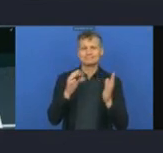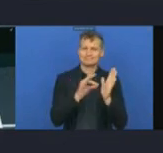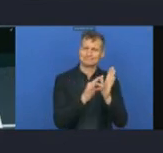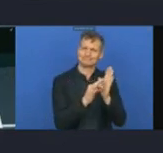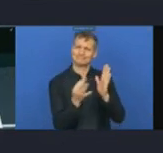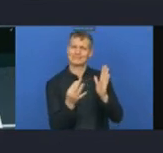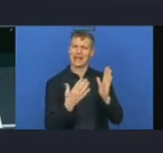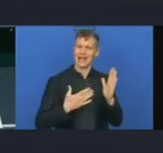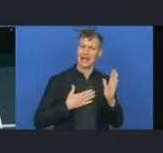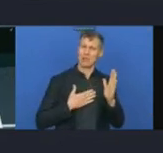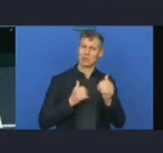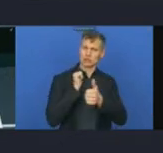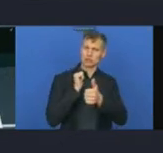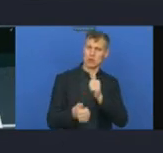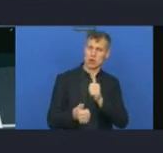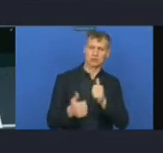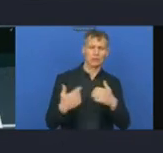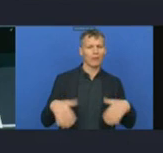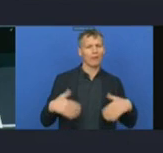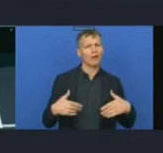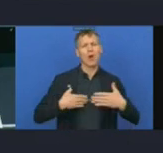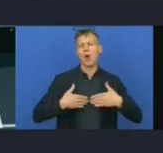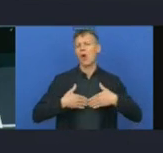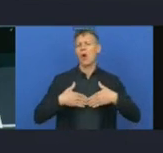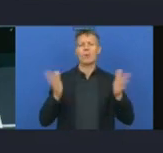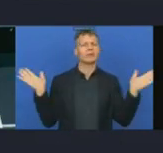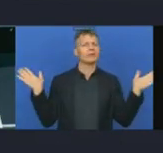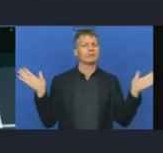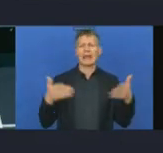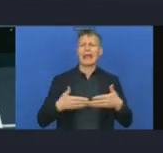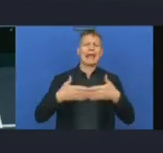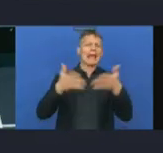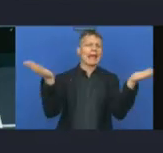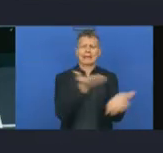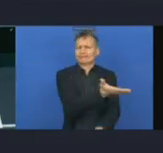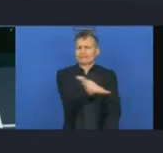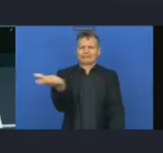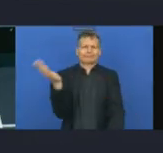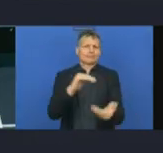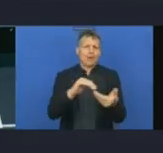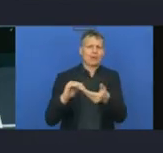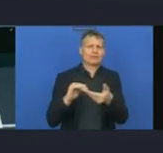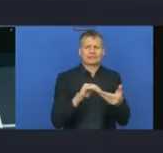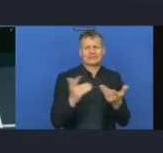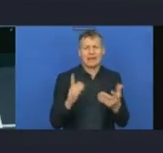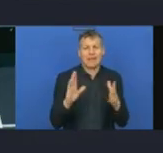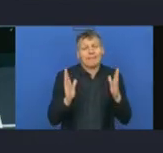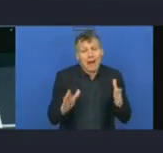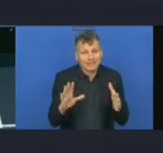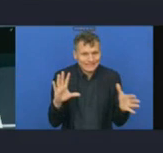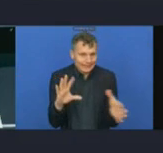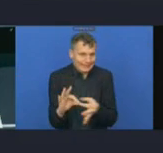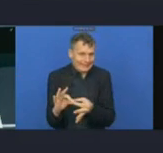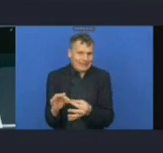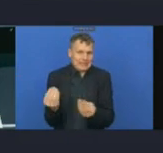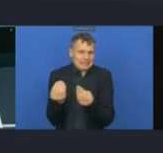that it's very open to all kind of organizations. They must have a link to sport. This is really